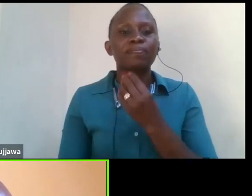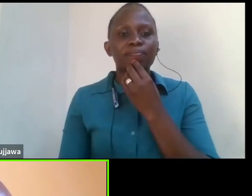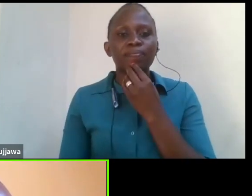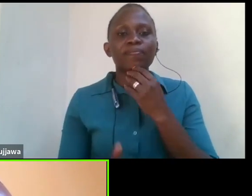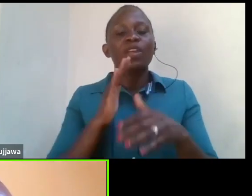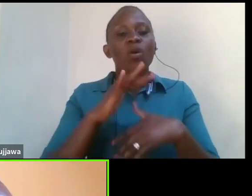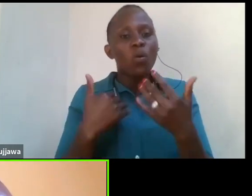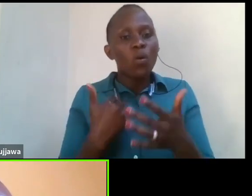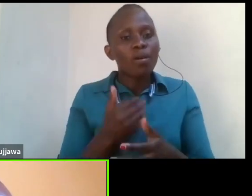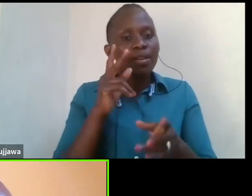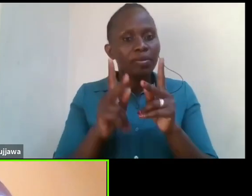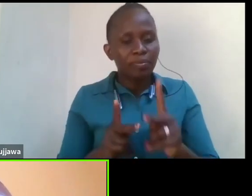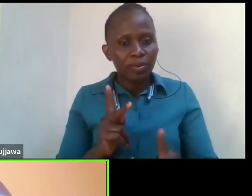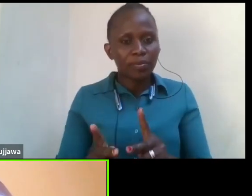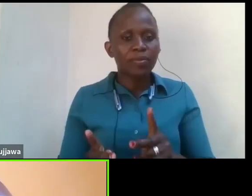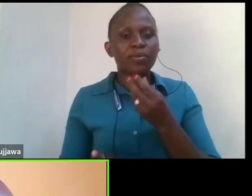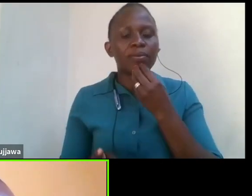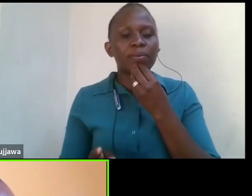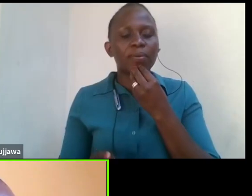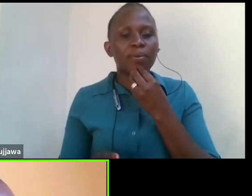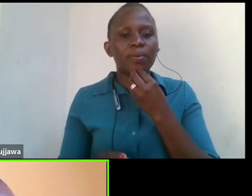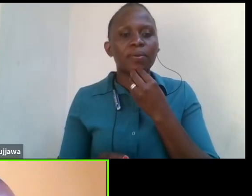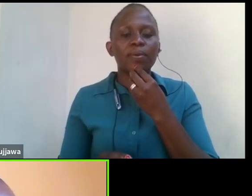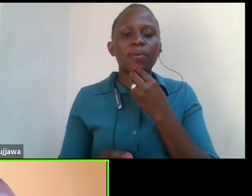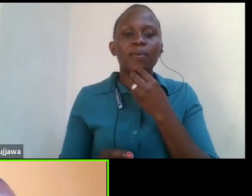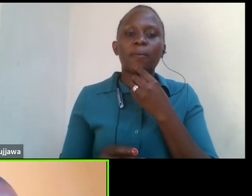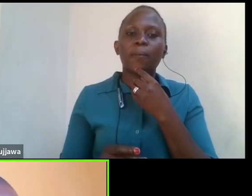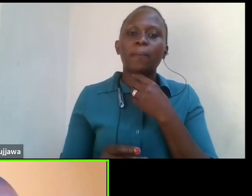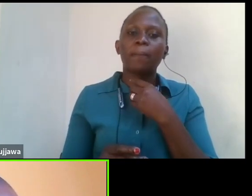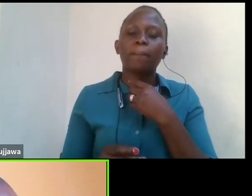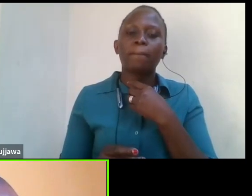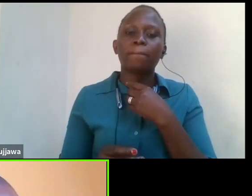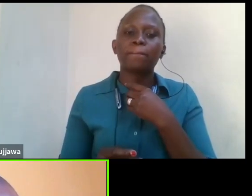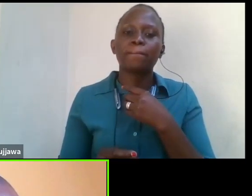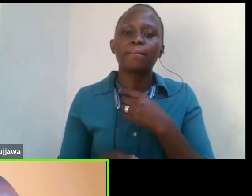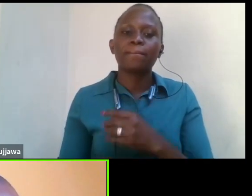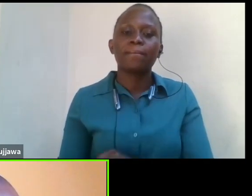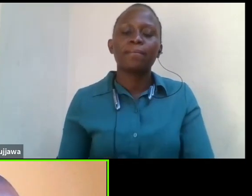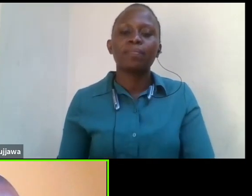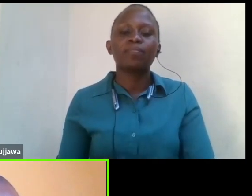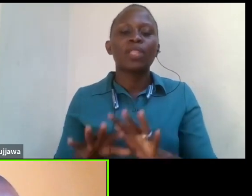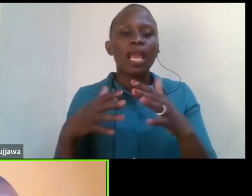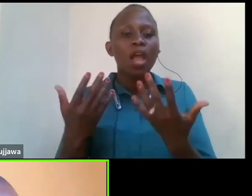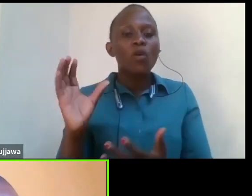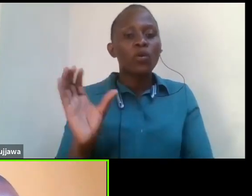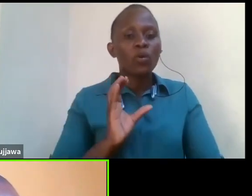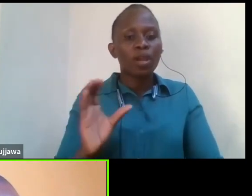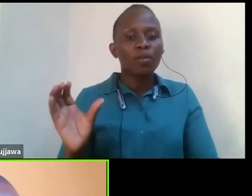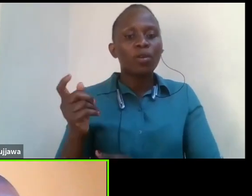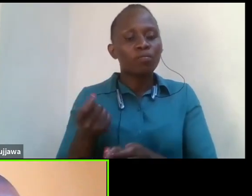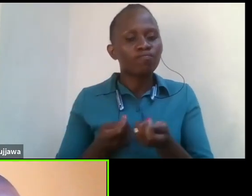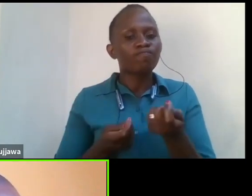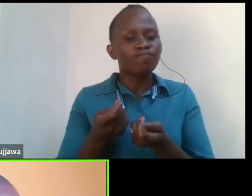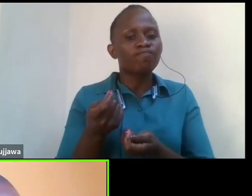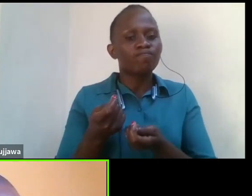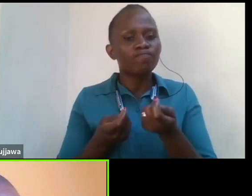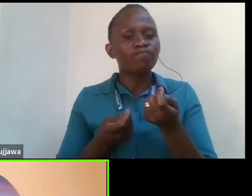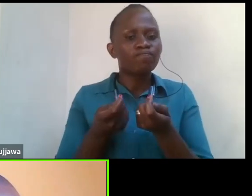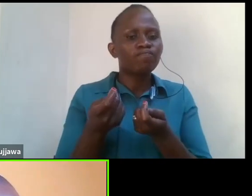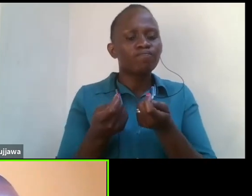guys that know aspects of how the Coca-Cola has managed to manage that their